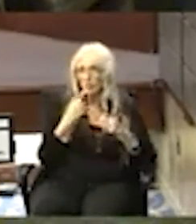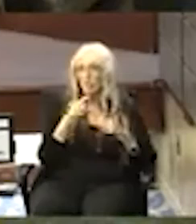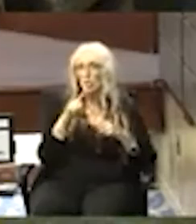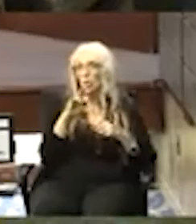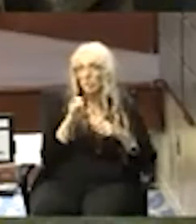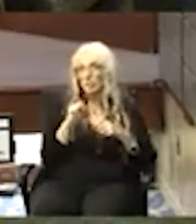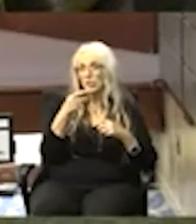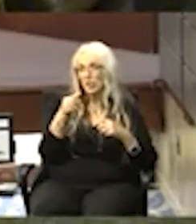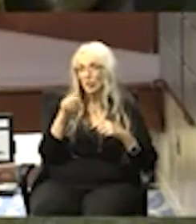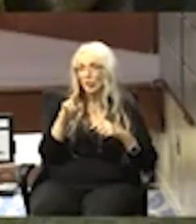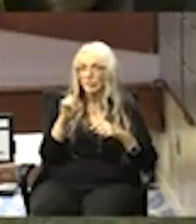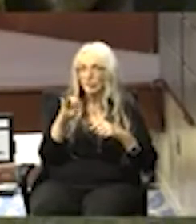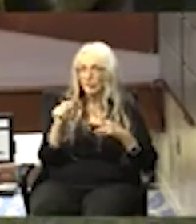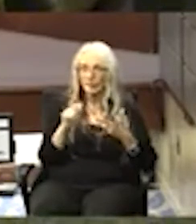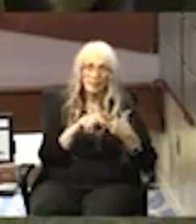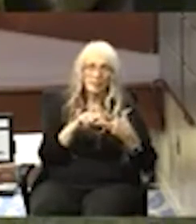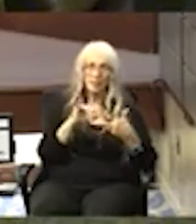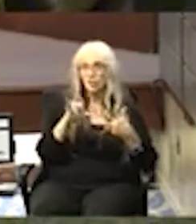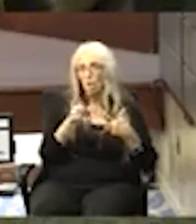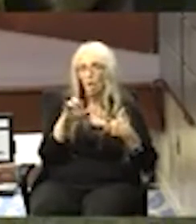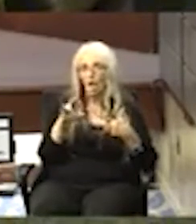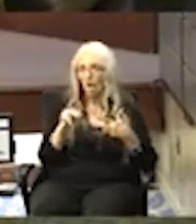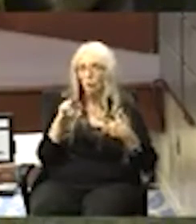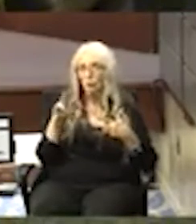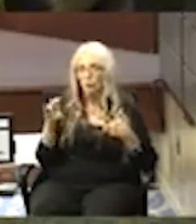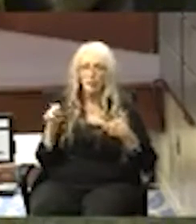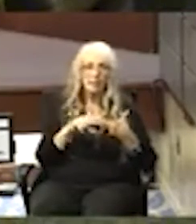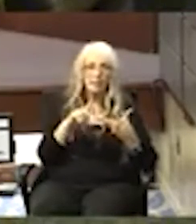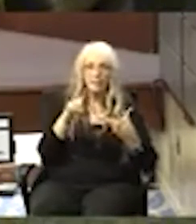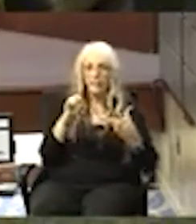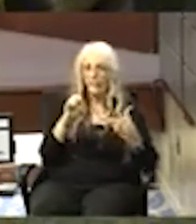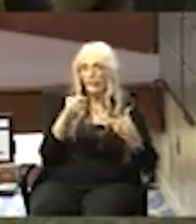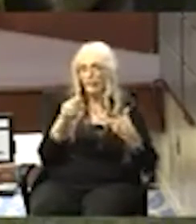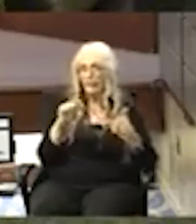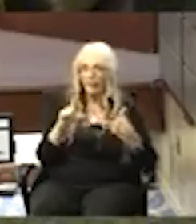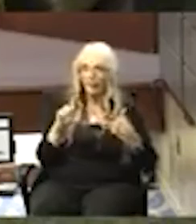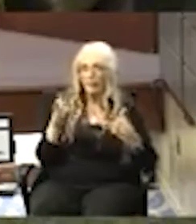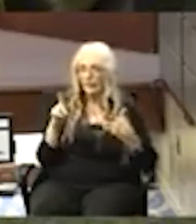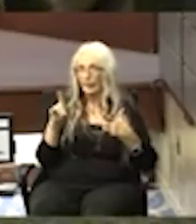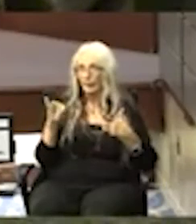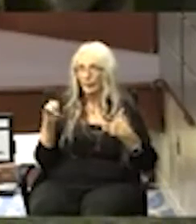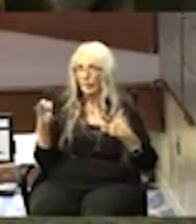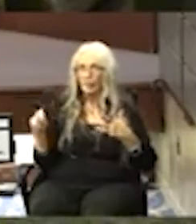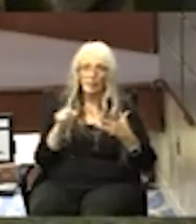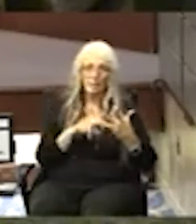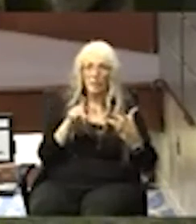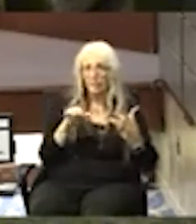Garcia, John Montes, and Vidal de Leon. And also Lisa